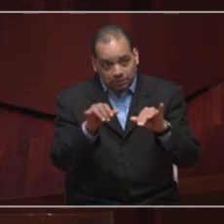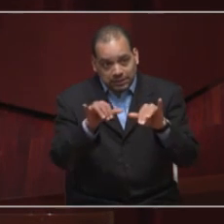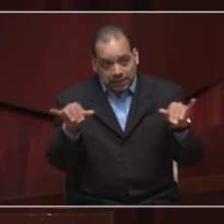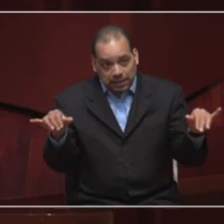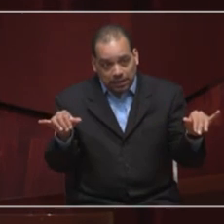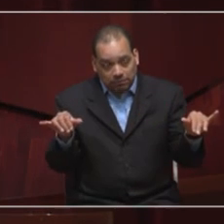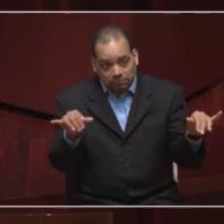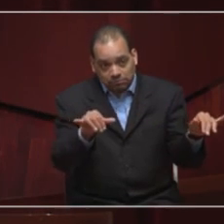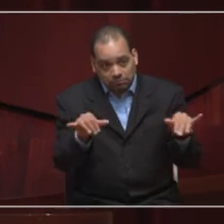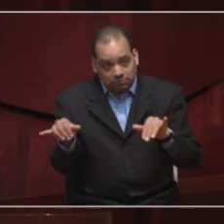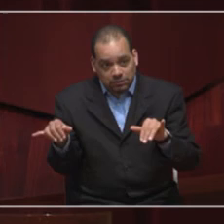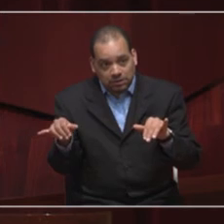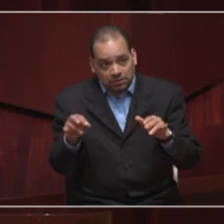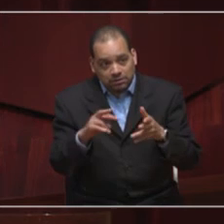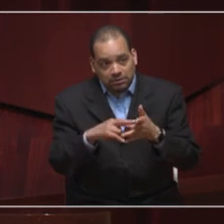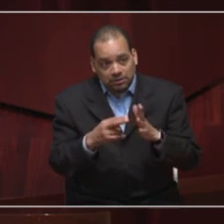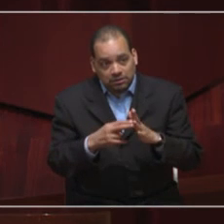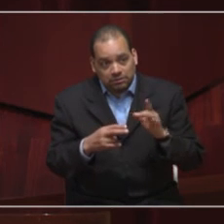ARCIS?